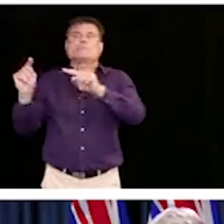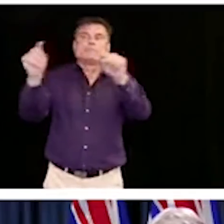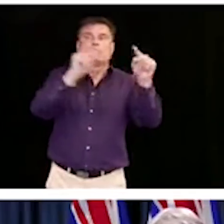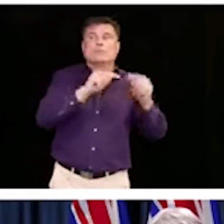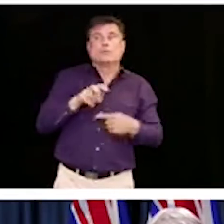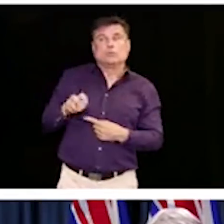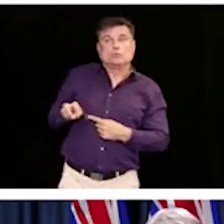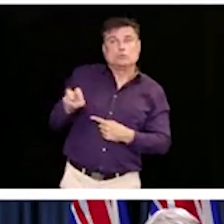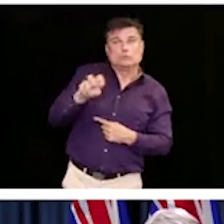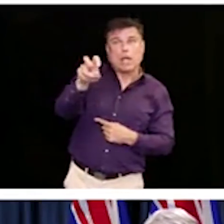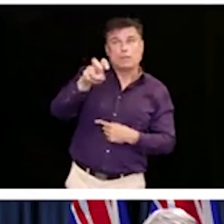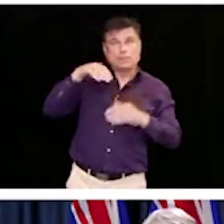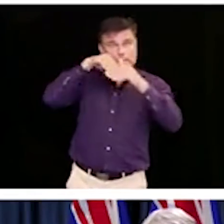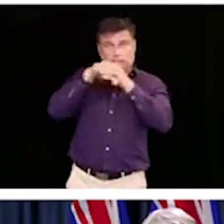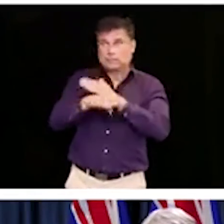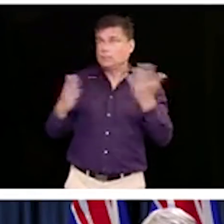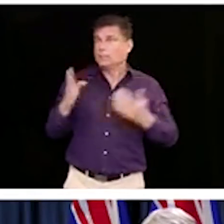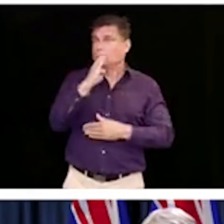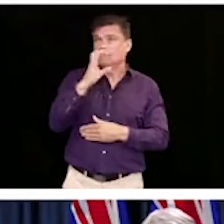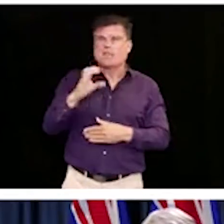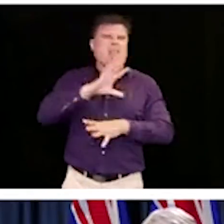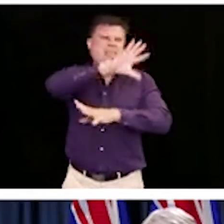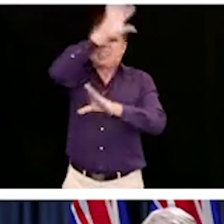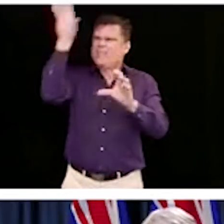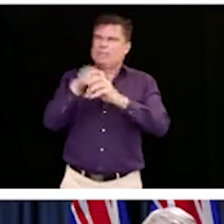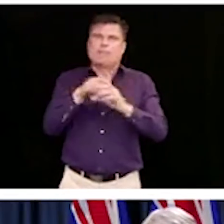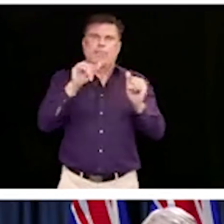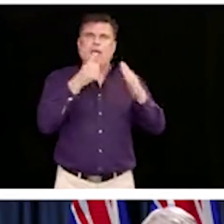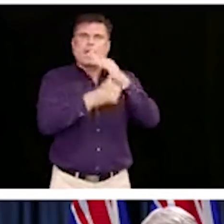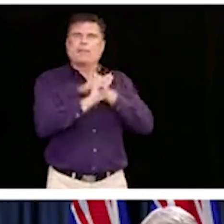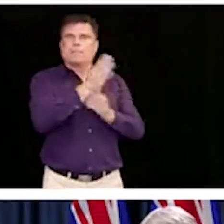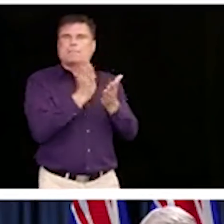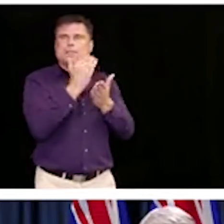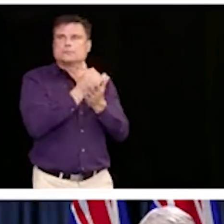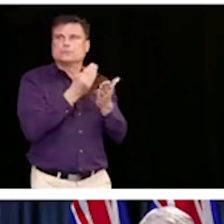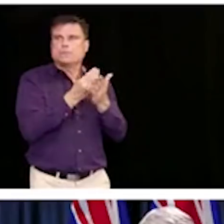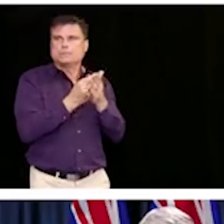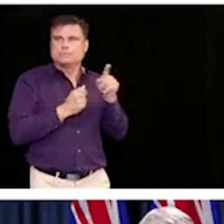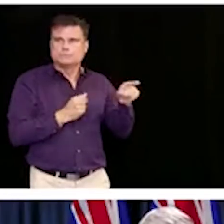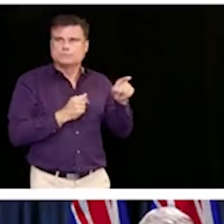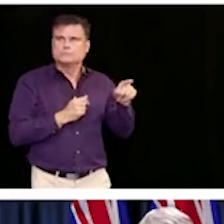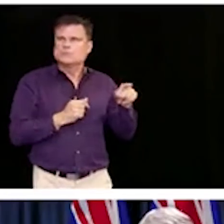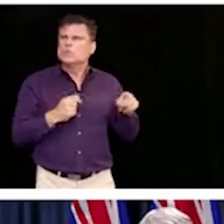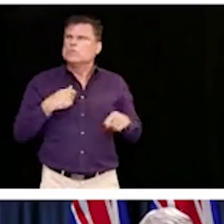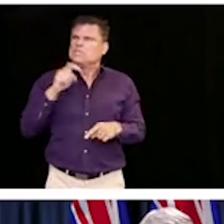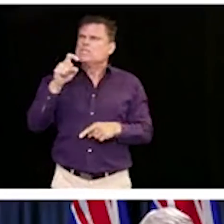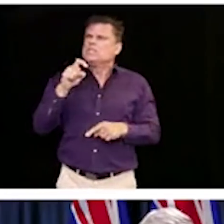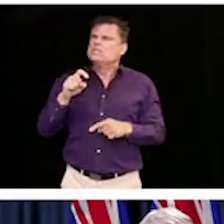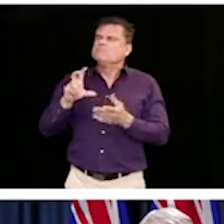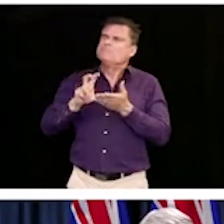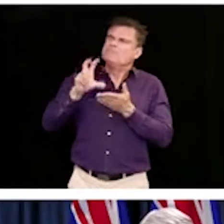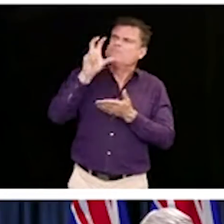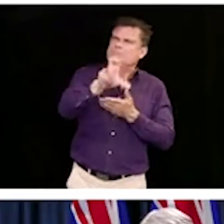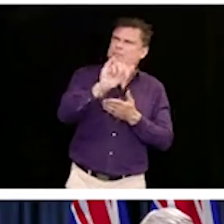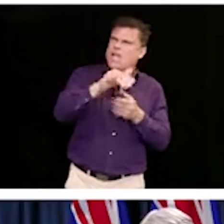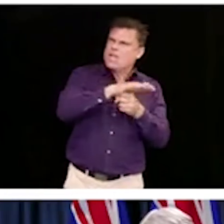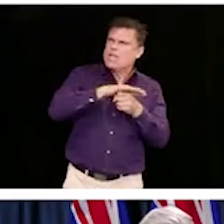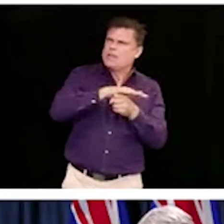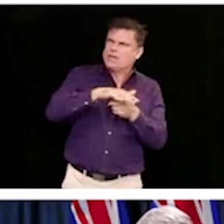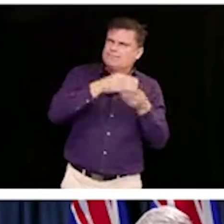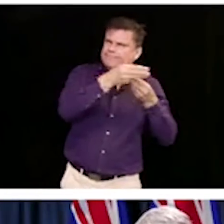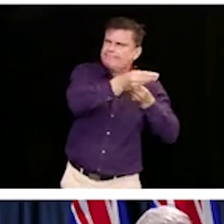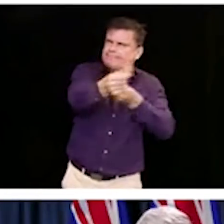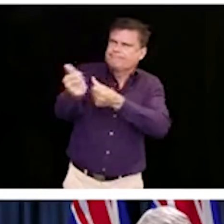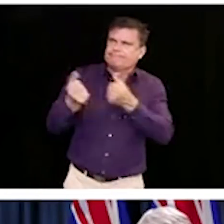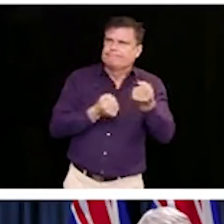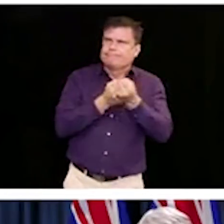travelers coming in would be included there. So again, we expect that there'll be additional resources needed in that area.